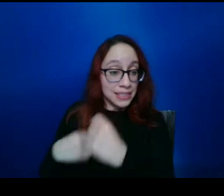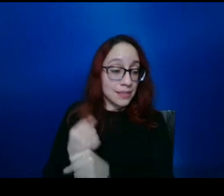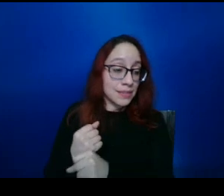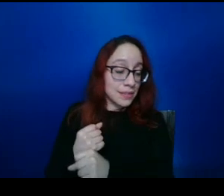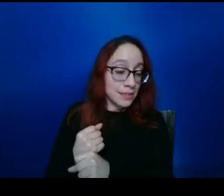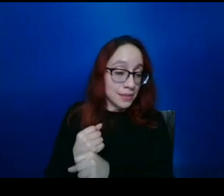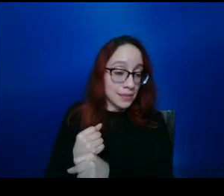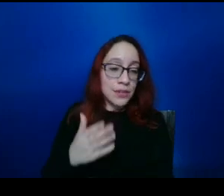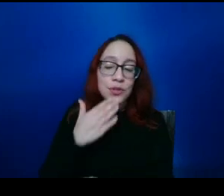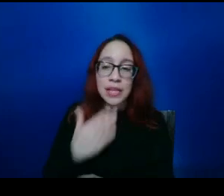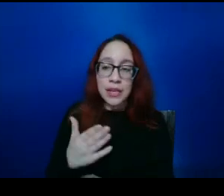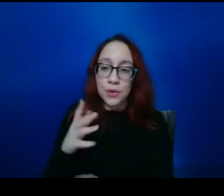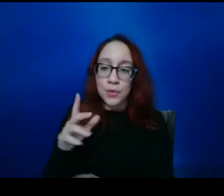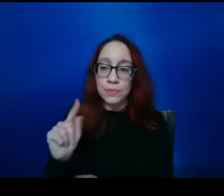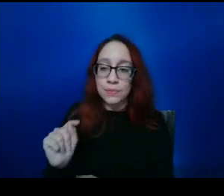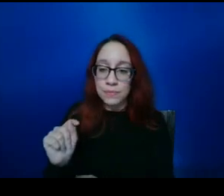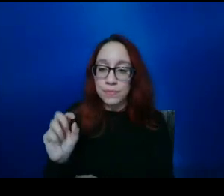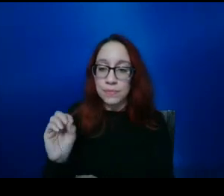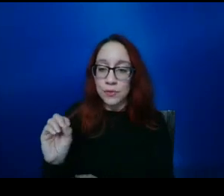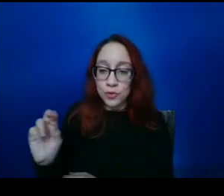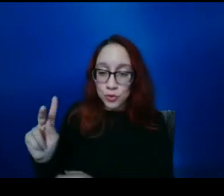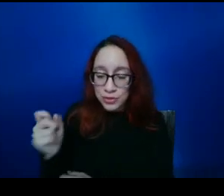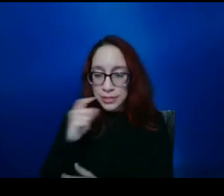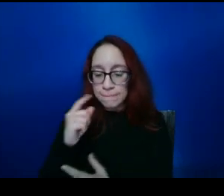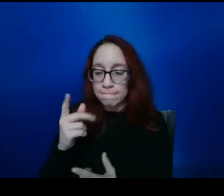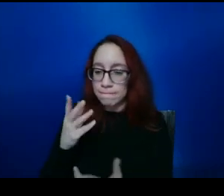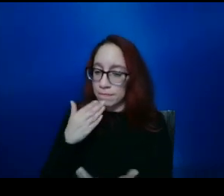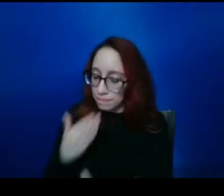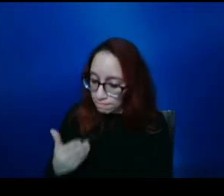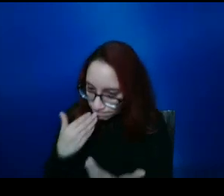So thank you, Mr. Tukes, and hats off to you, sir.